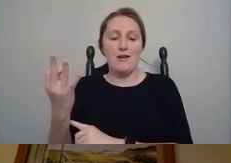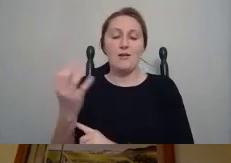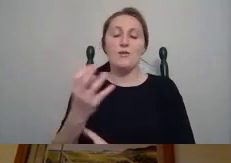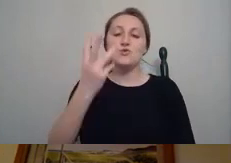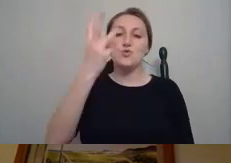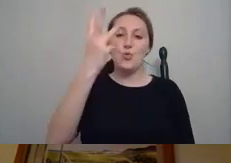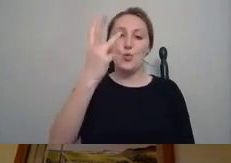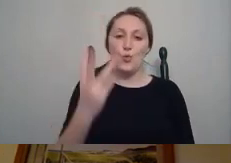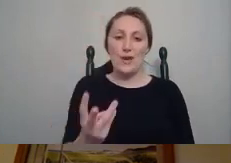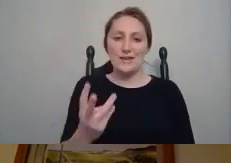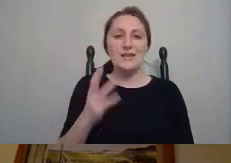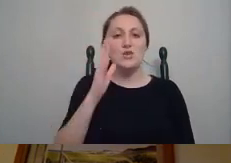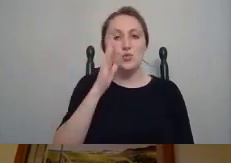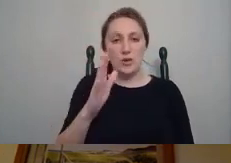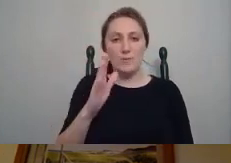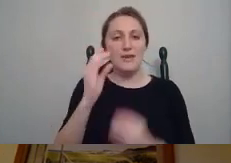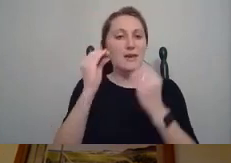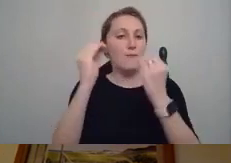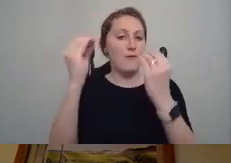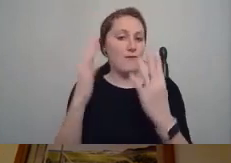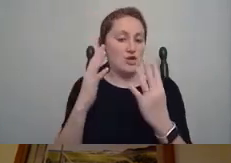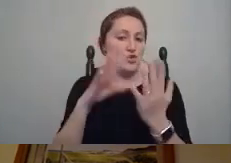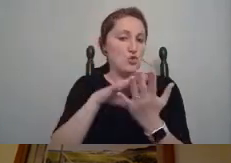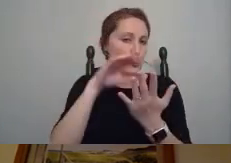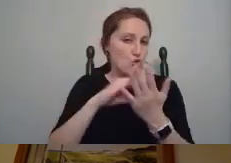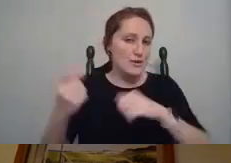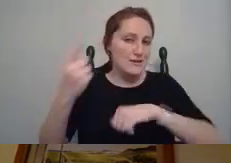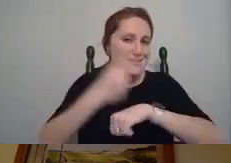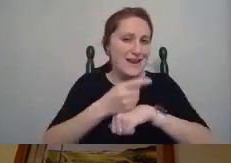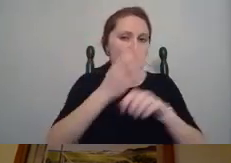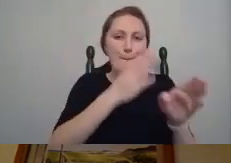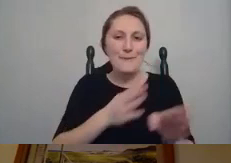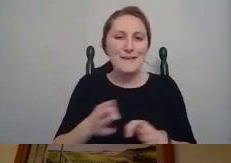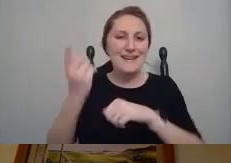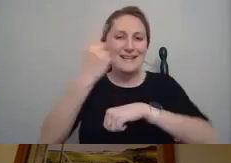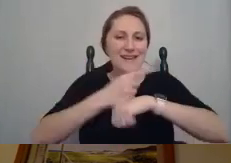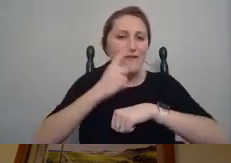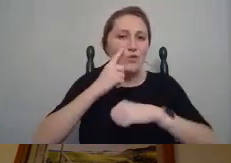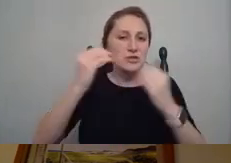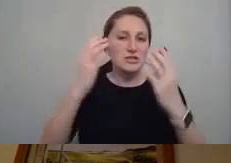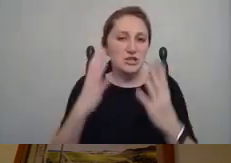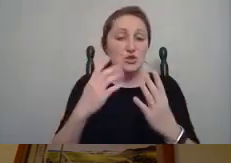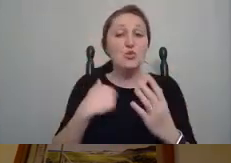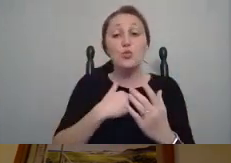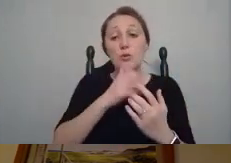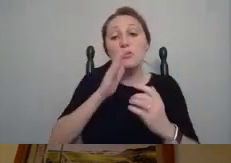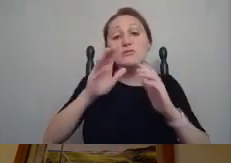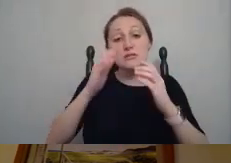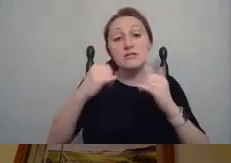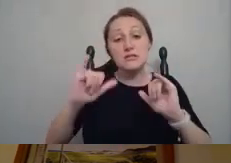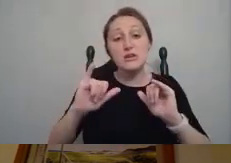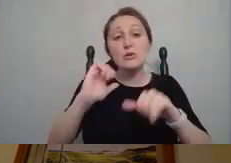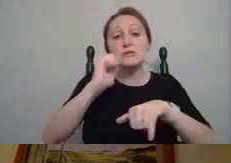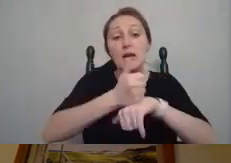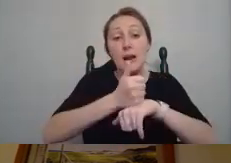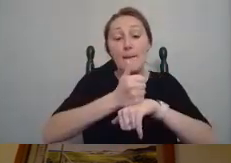be a professional learning day, a planning day for teachers. We will still set up asynchronous learning experiences for folks,